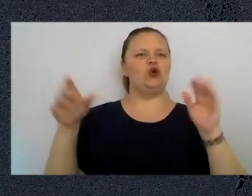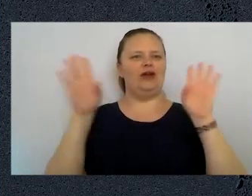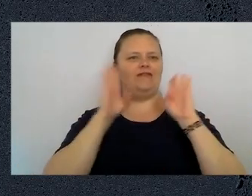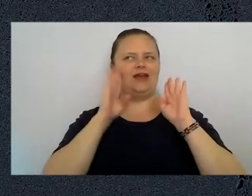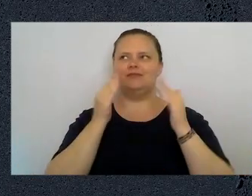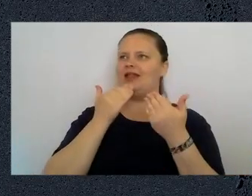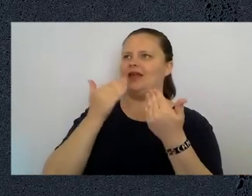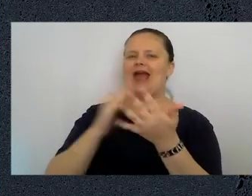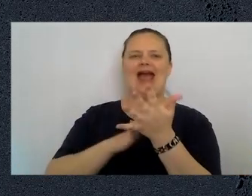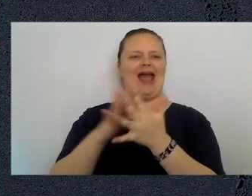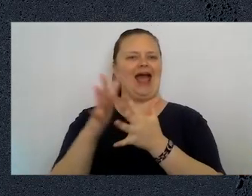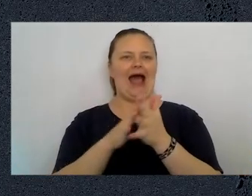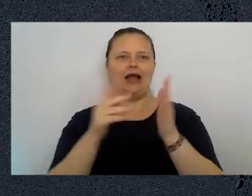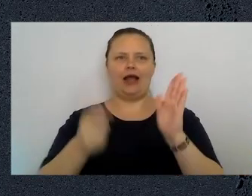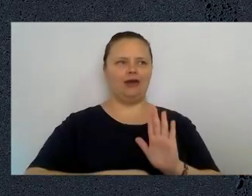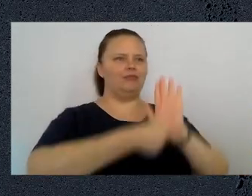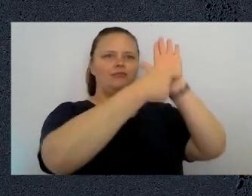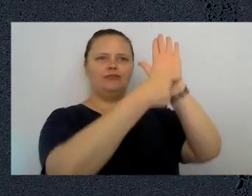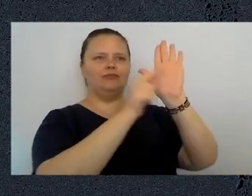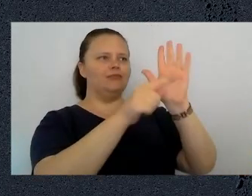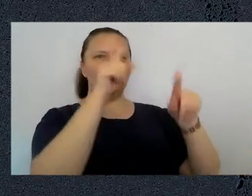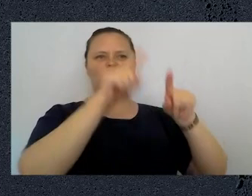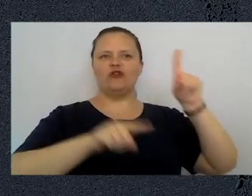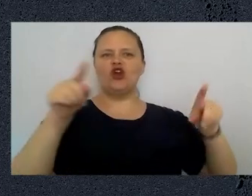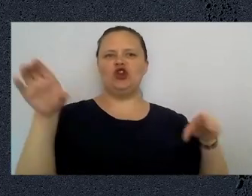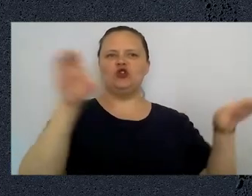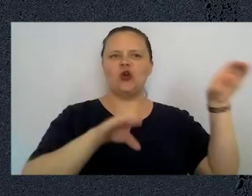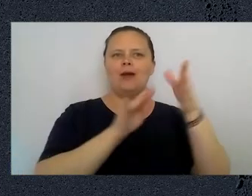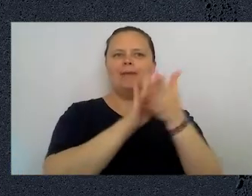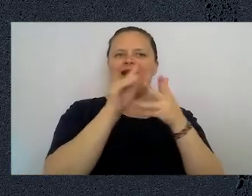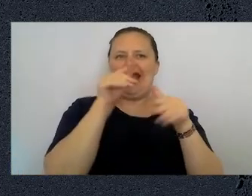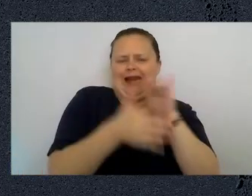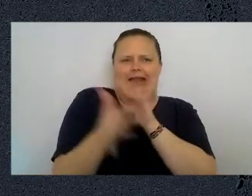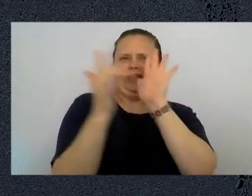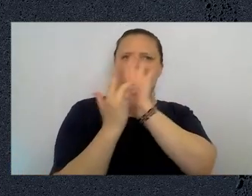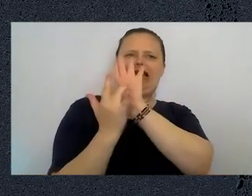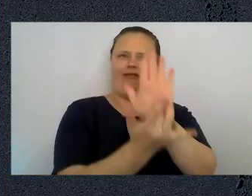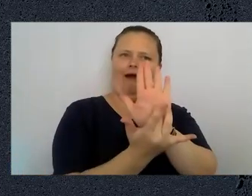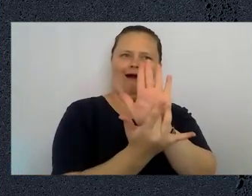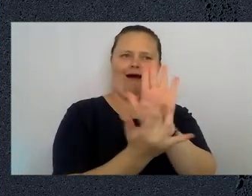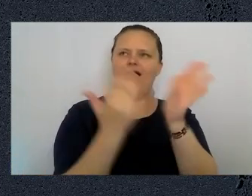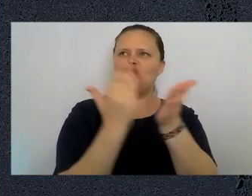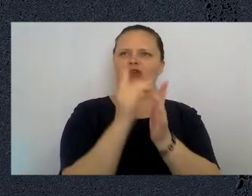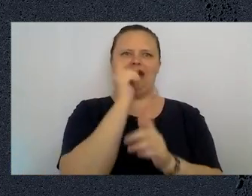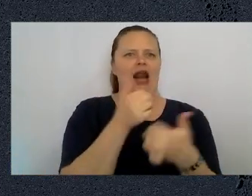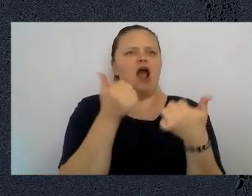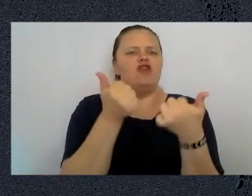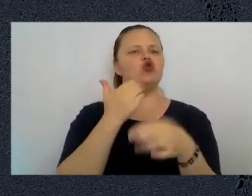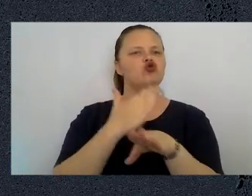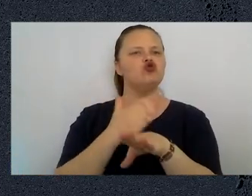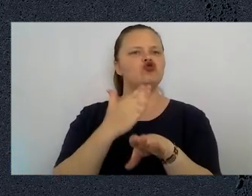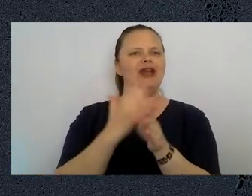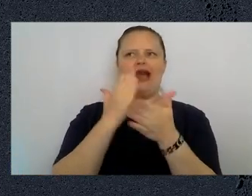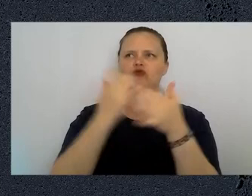the world's diverse scientists so that they stay in the sector and have fulfilling careers and, importantly, enhance a career that has longevity